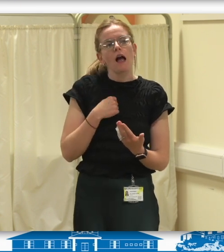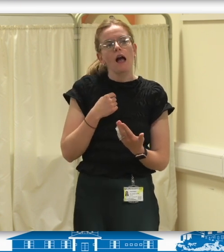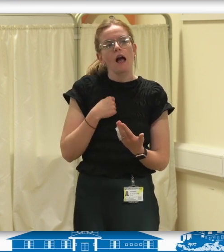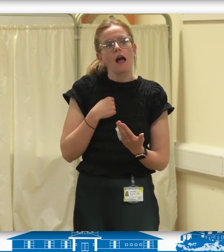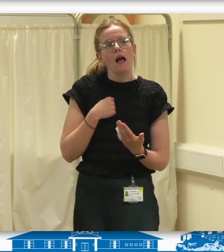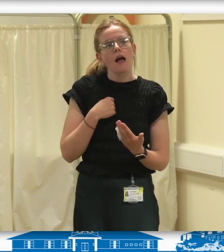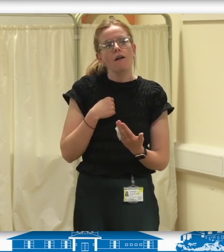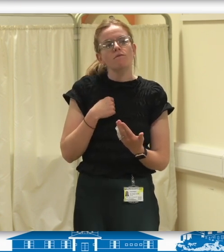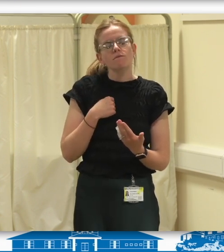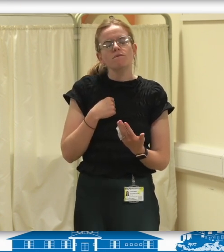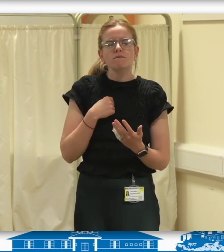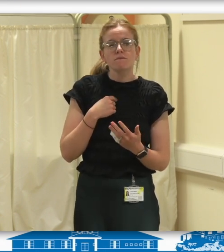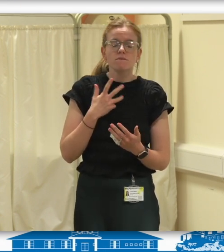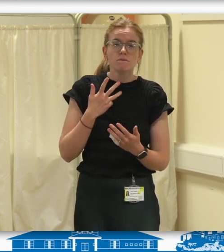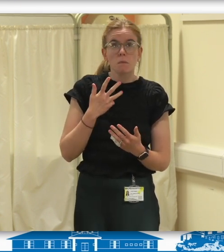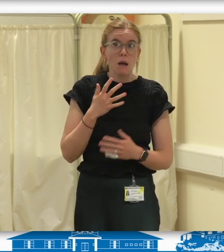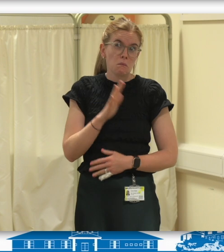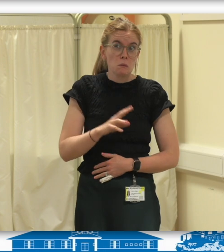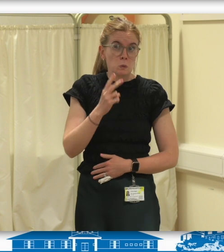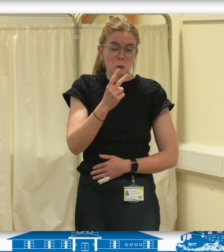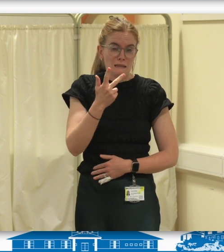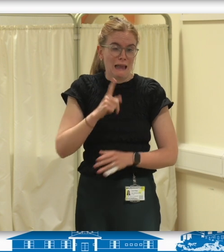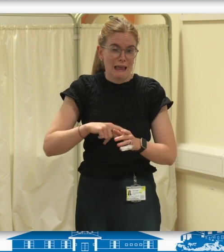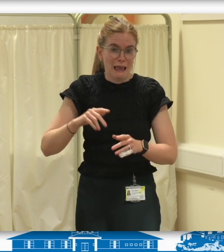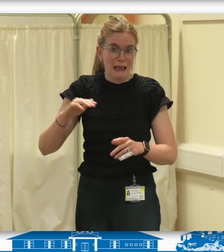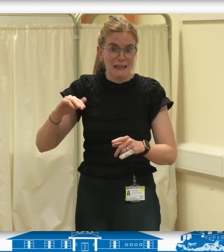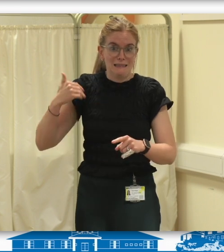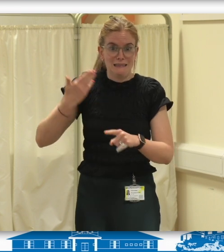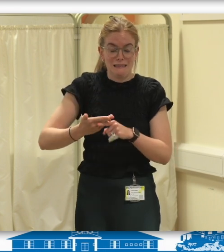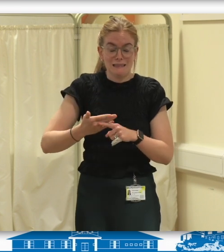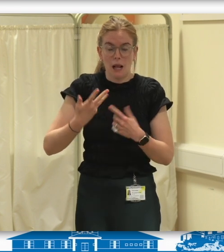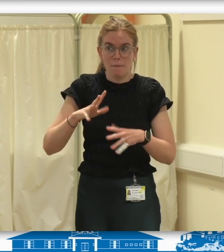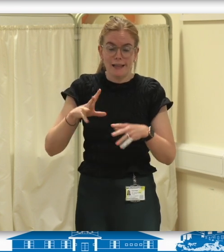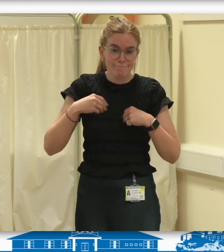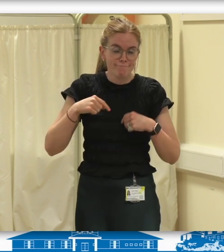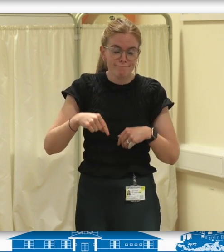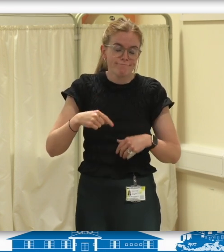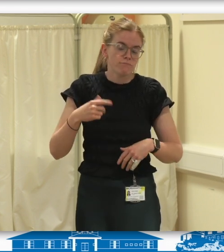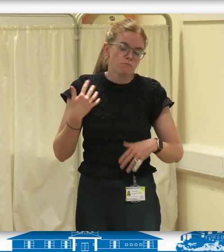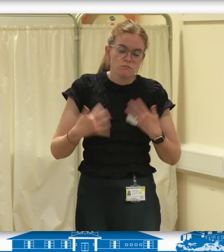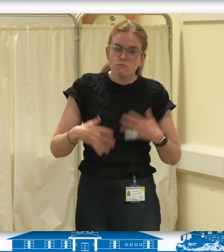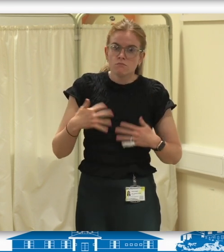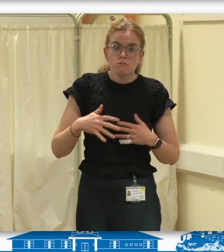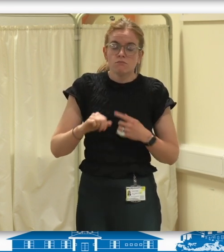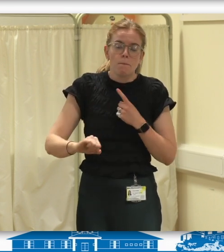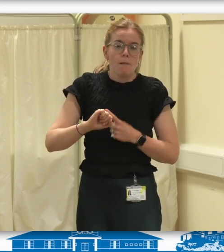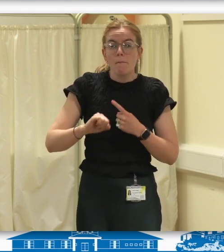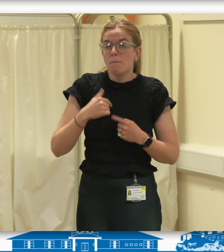over half my life, so 28 years, and it's very debilitating and makes me